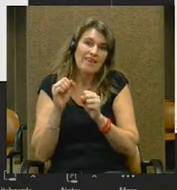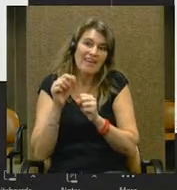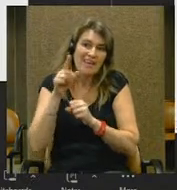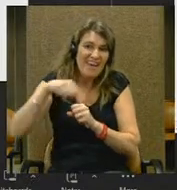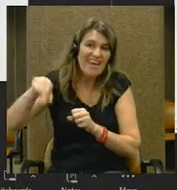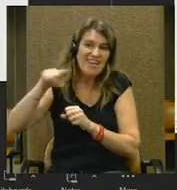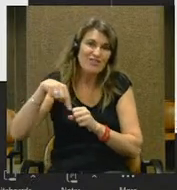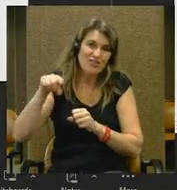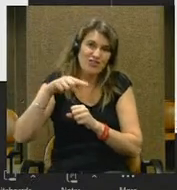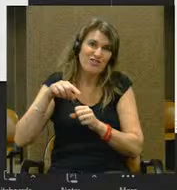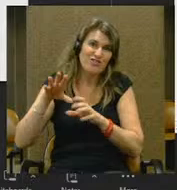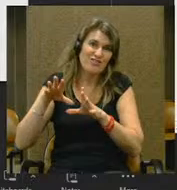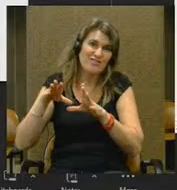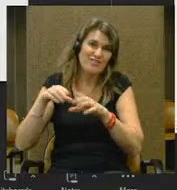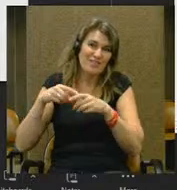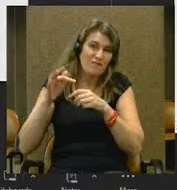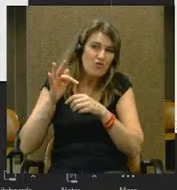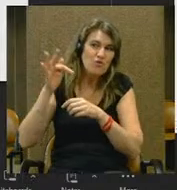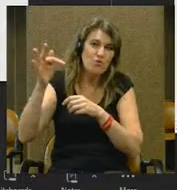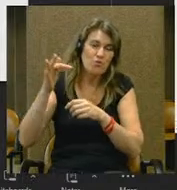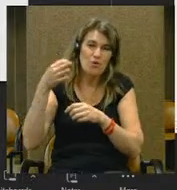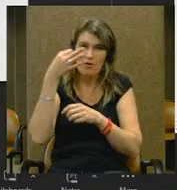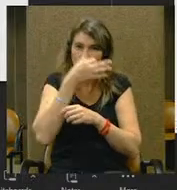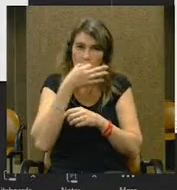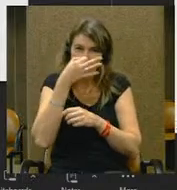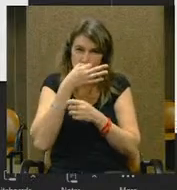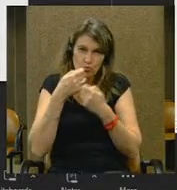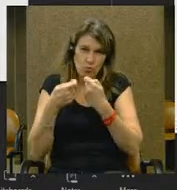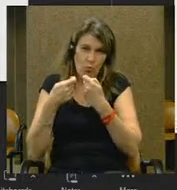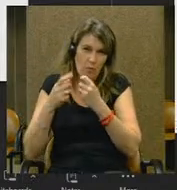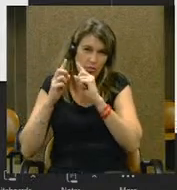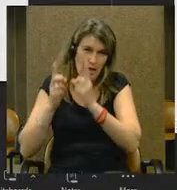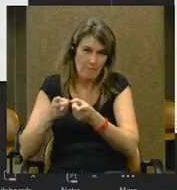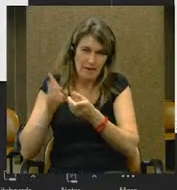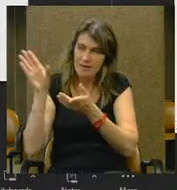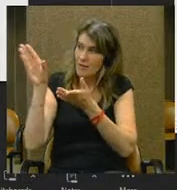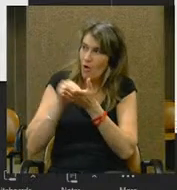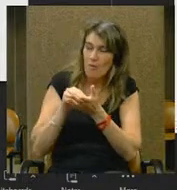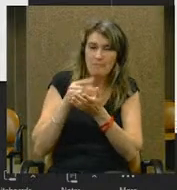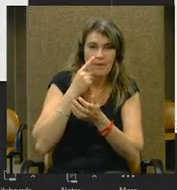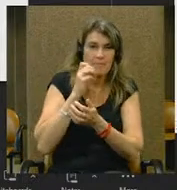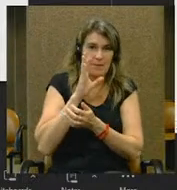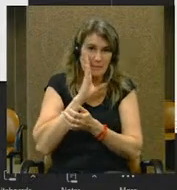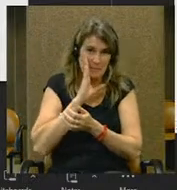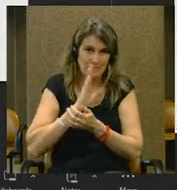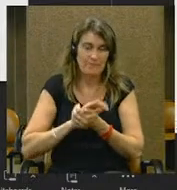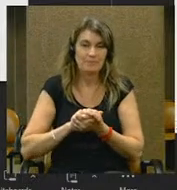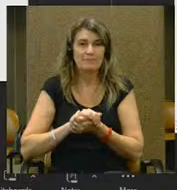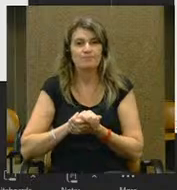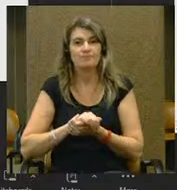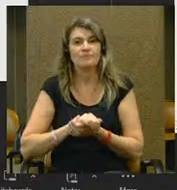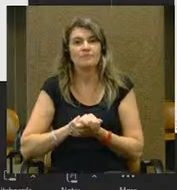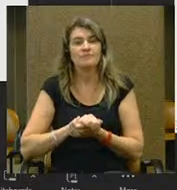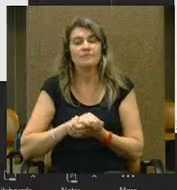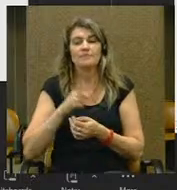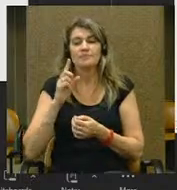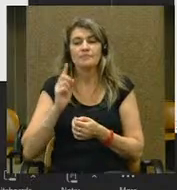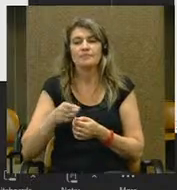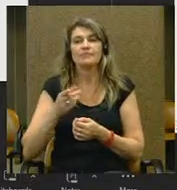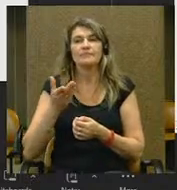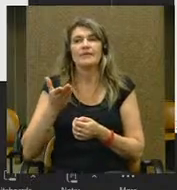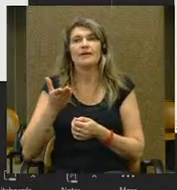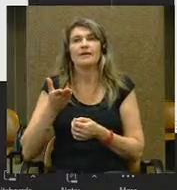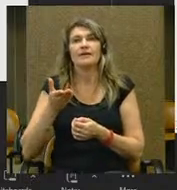a challenging area. A lot of jurisdictions have insufficient pain management